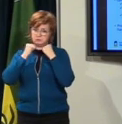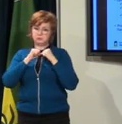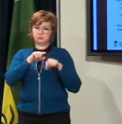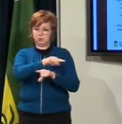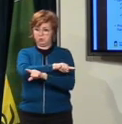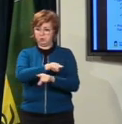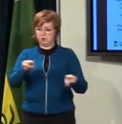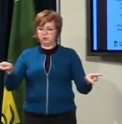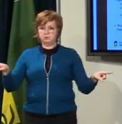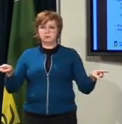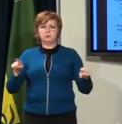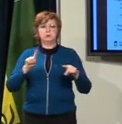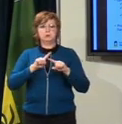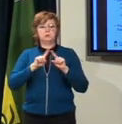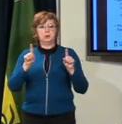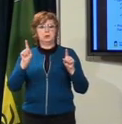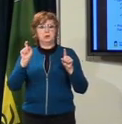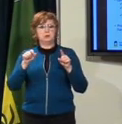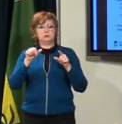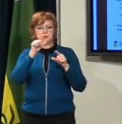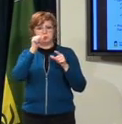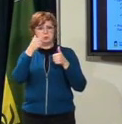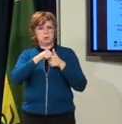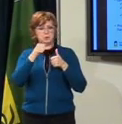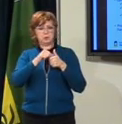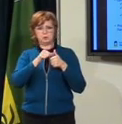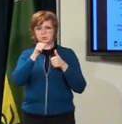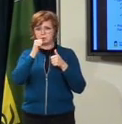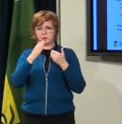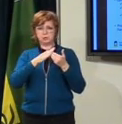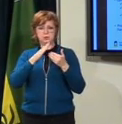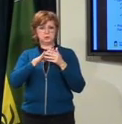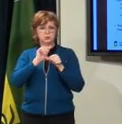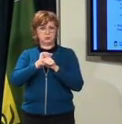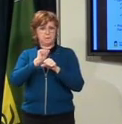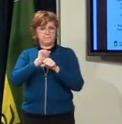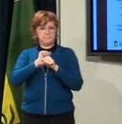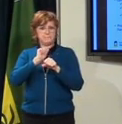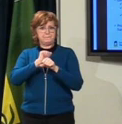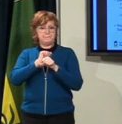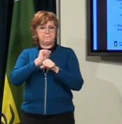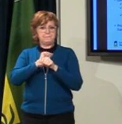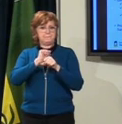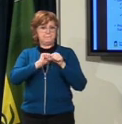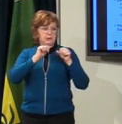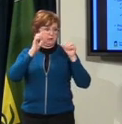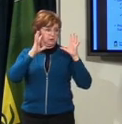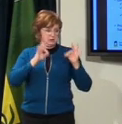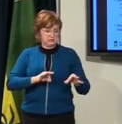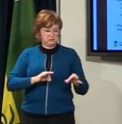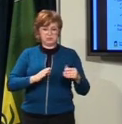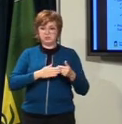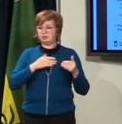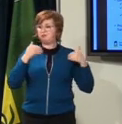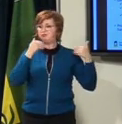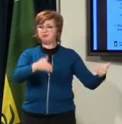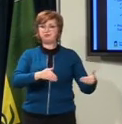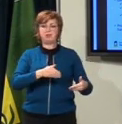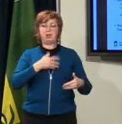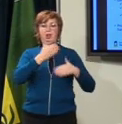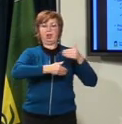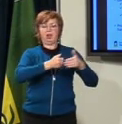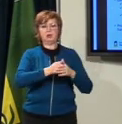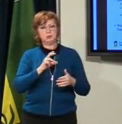we can. As I said, none of these are easy decisions, and we know the impact that they have on people that are requiring the